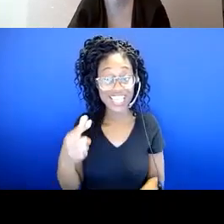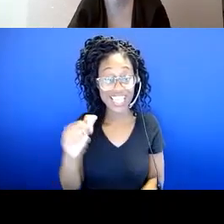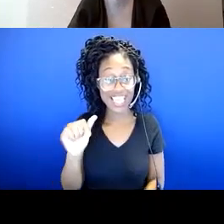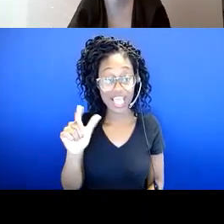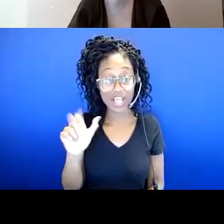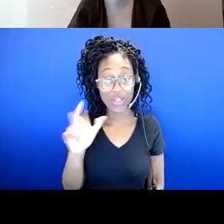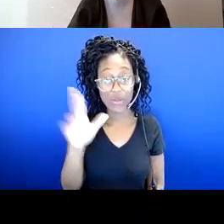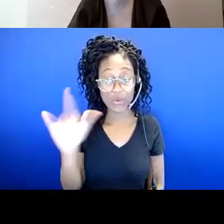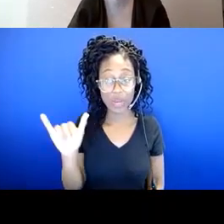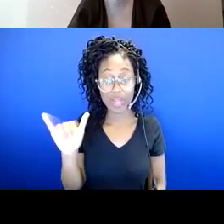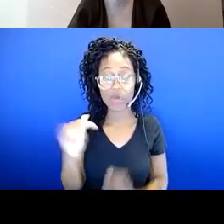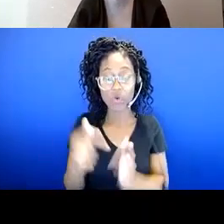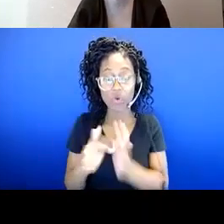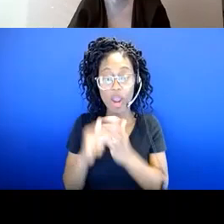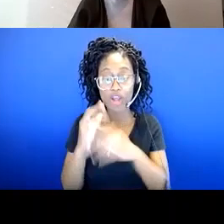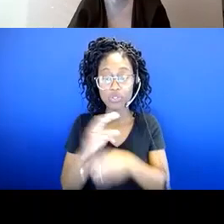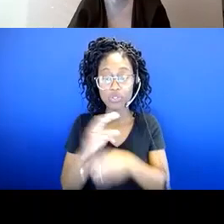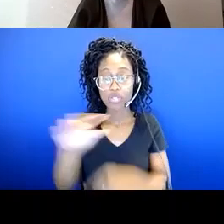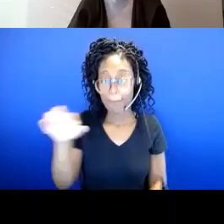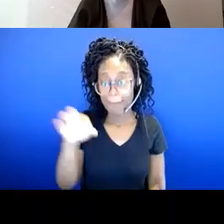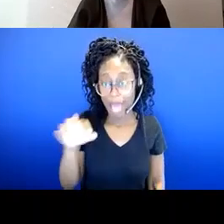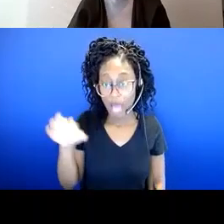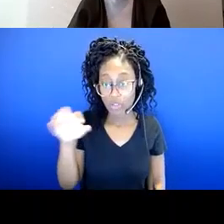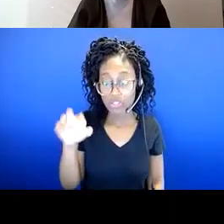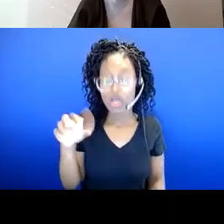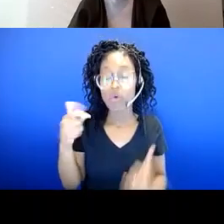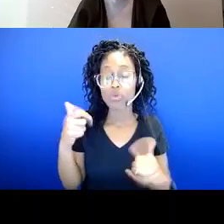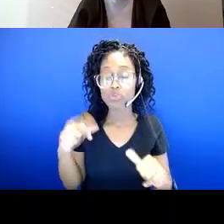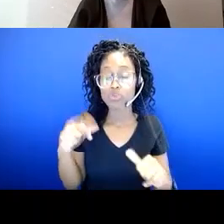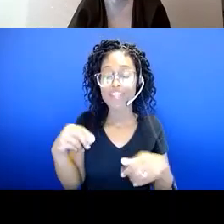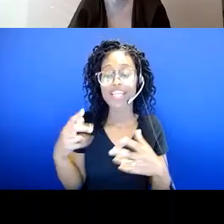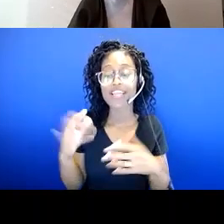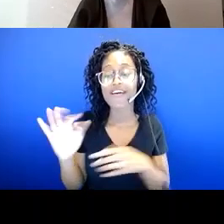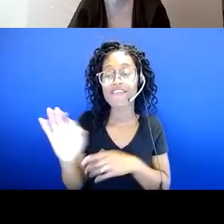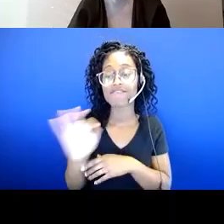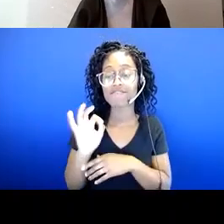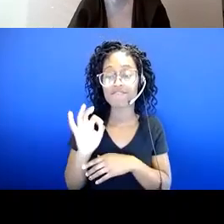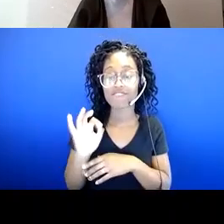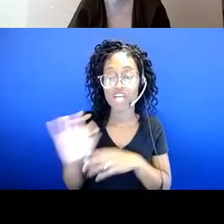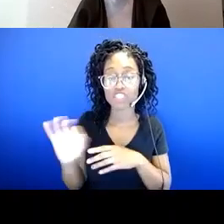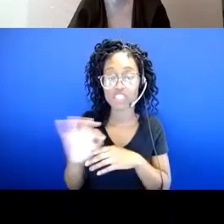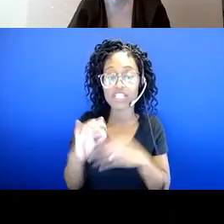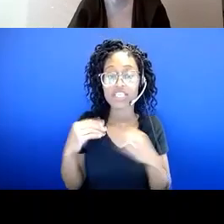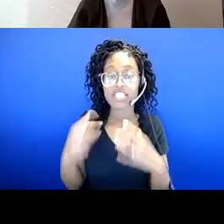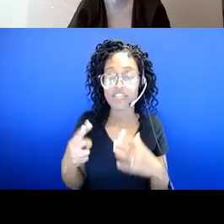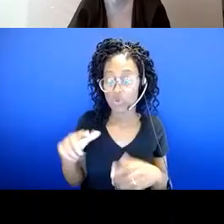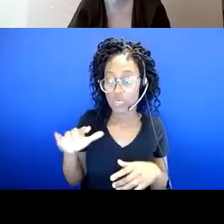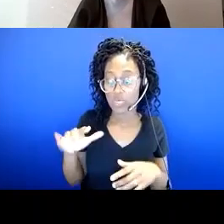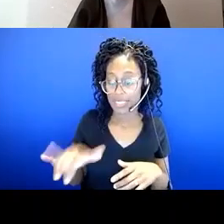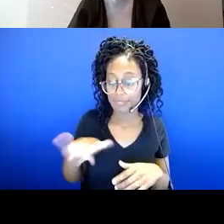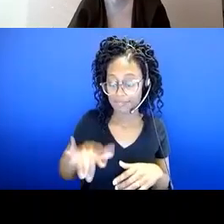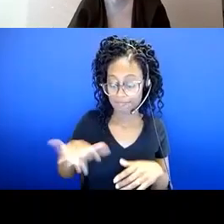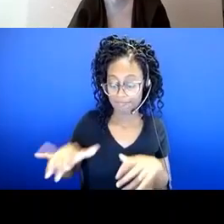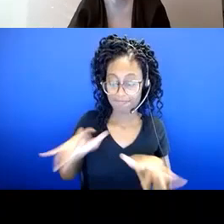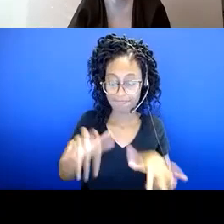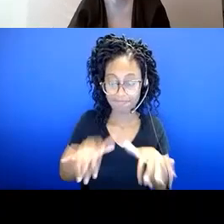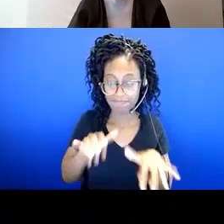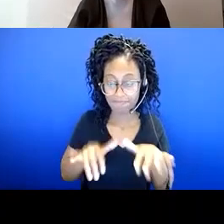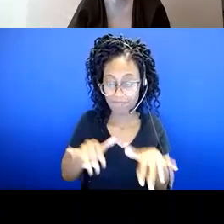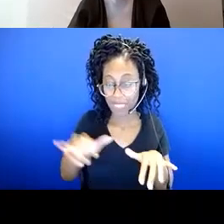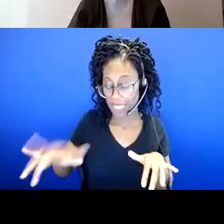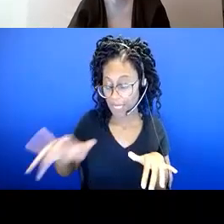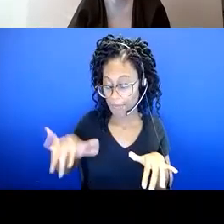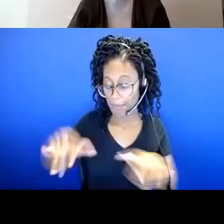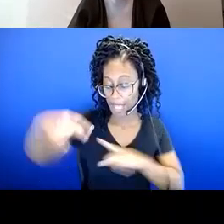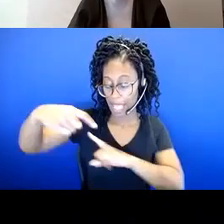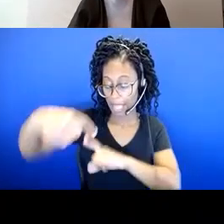mouse. And we're working on a function that will allow you to use keyboard arrows in order